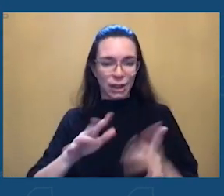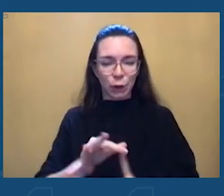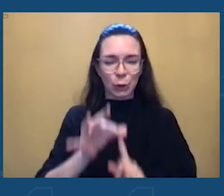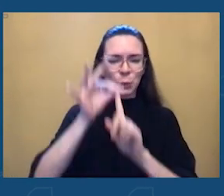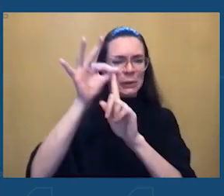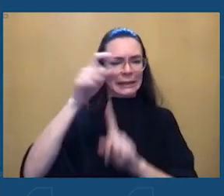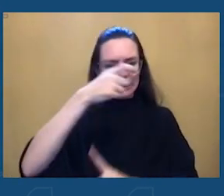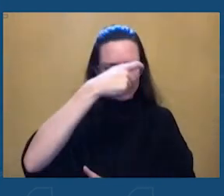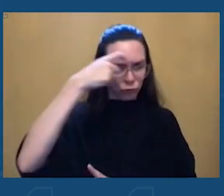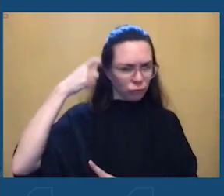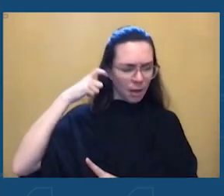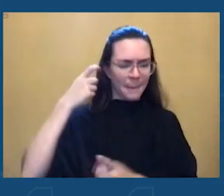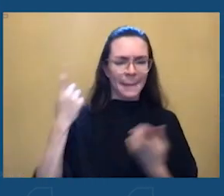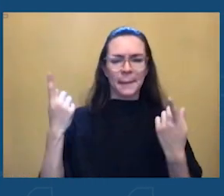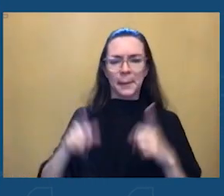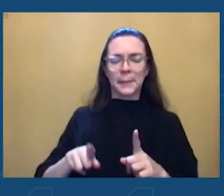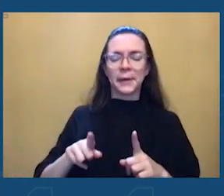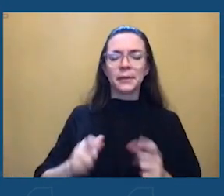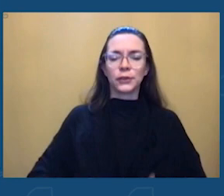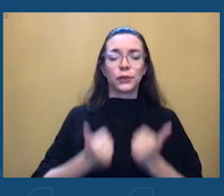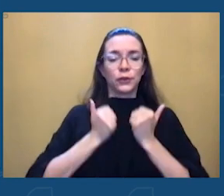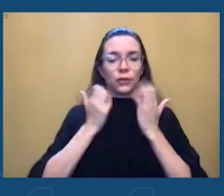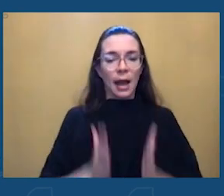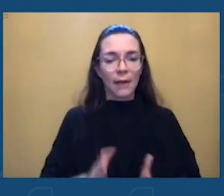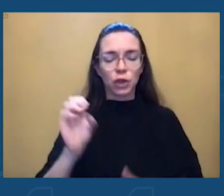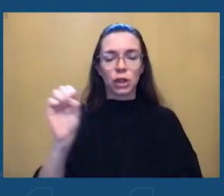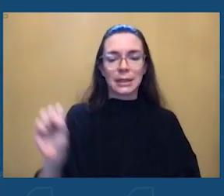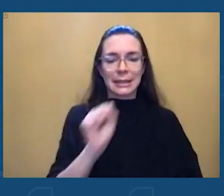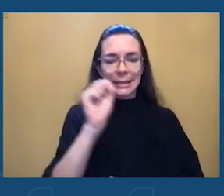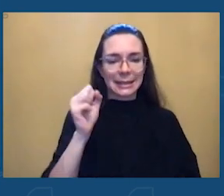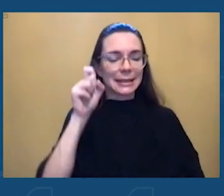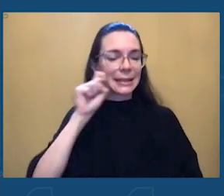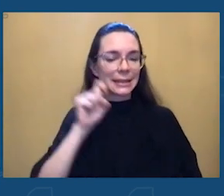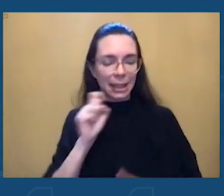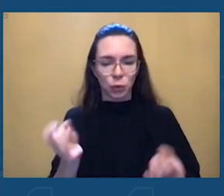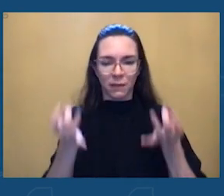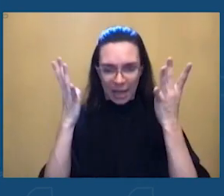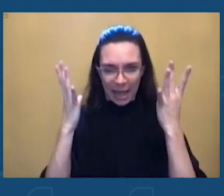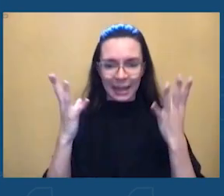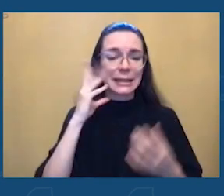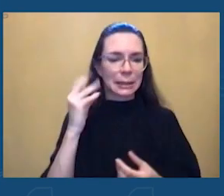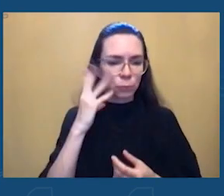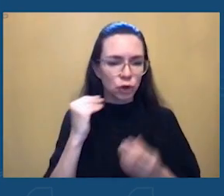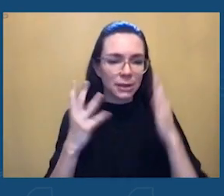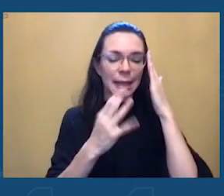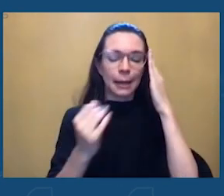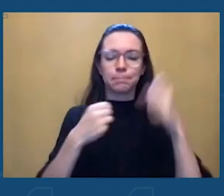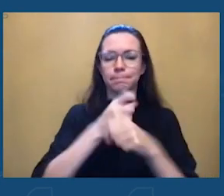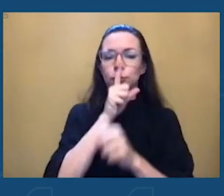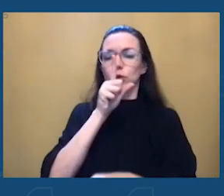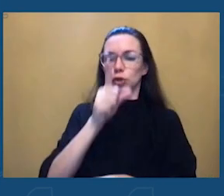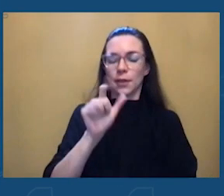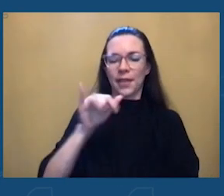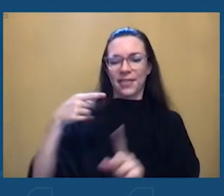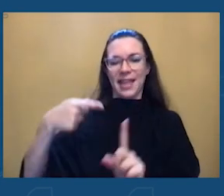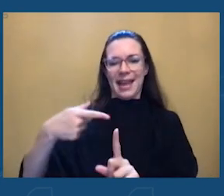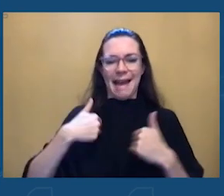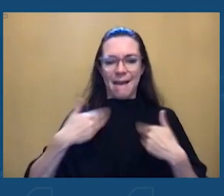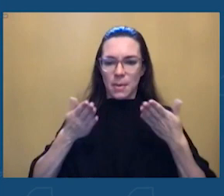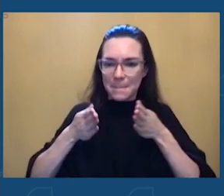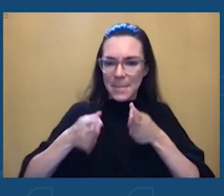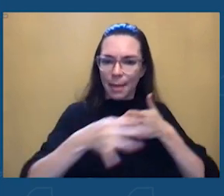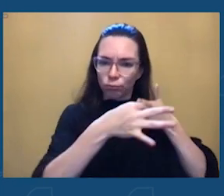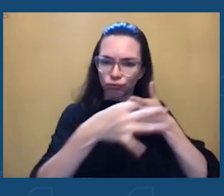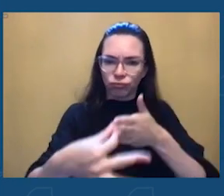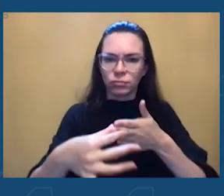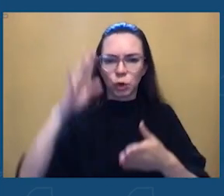trauma that survivors of sexual violence experience, and it ensures that they have a path to justice that